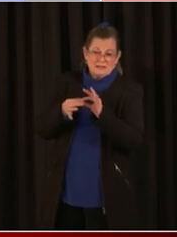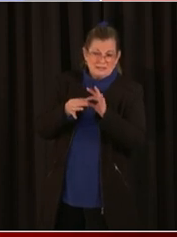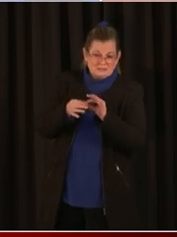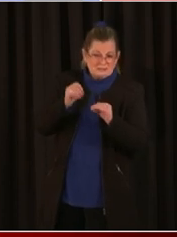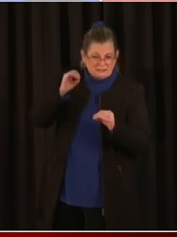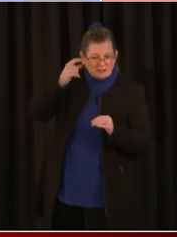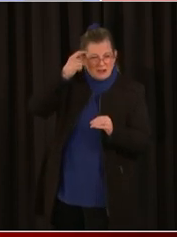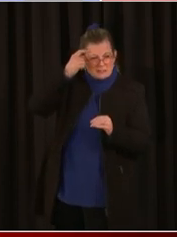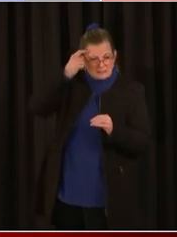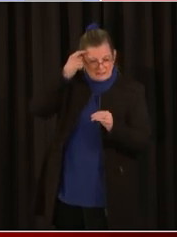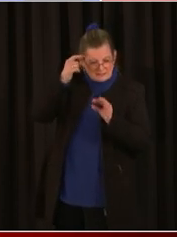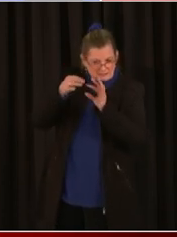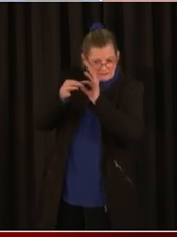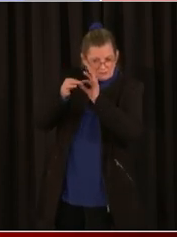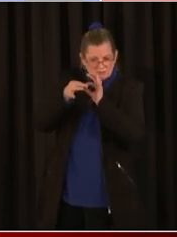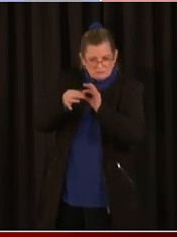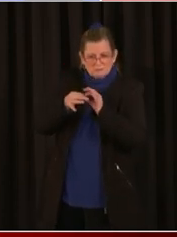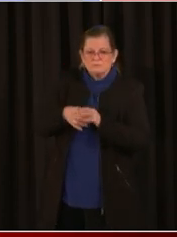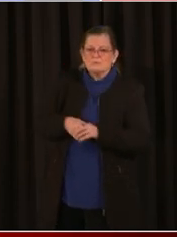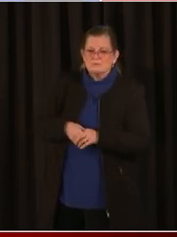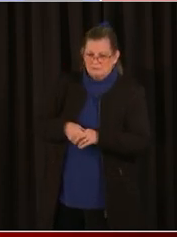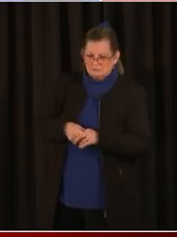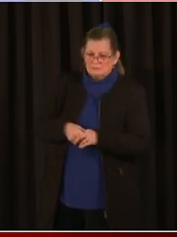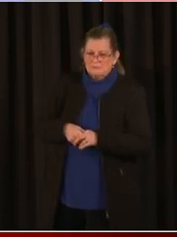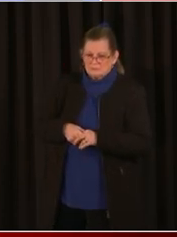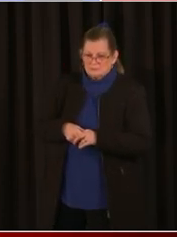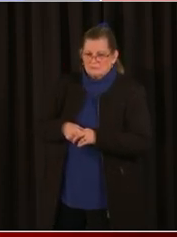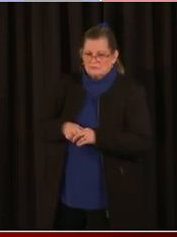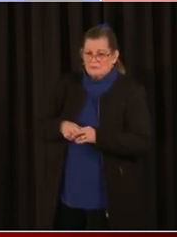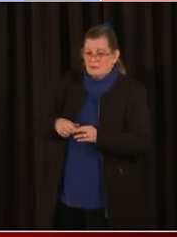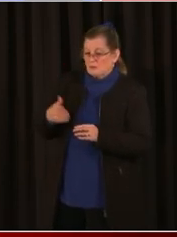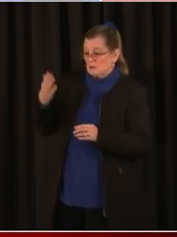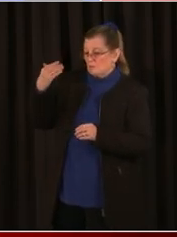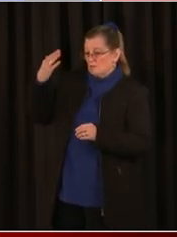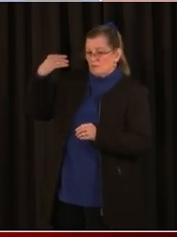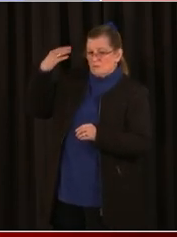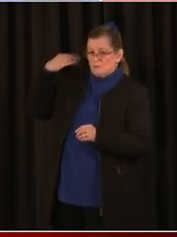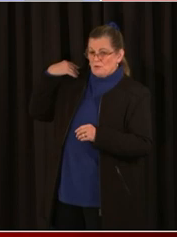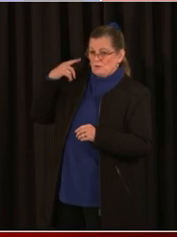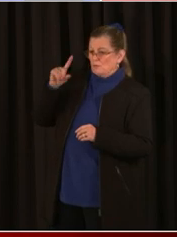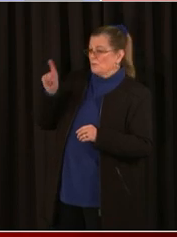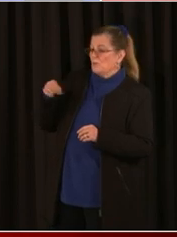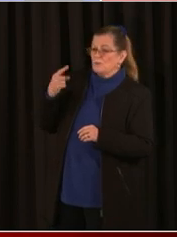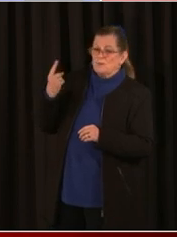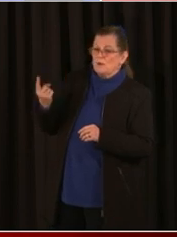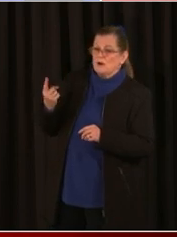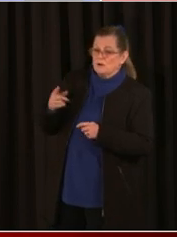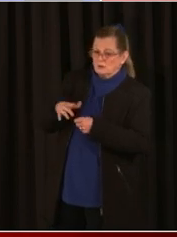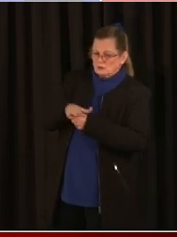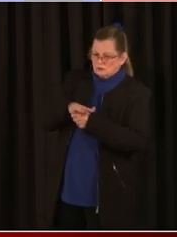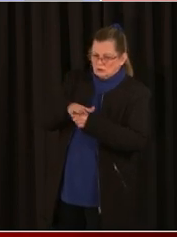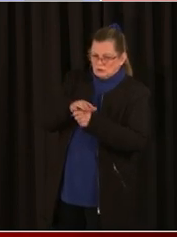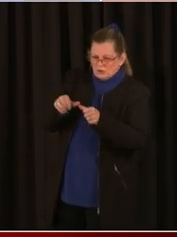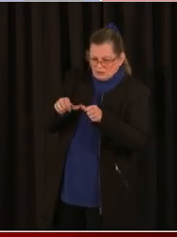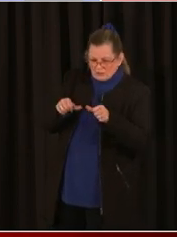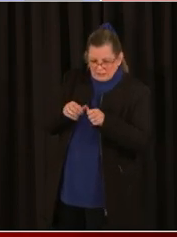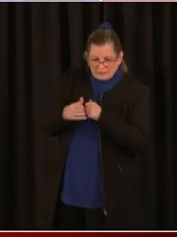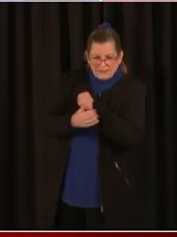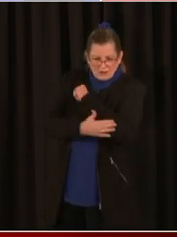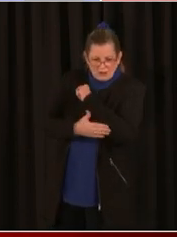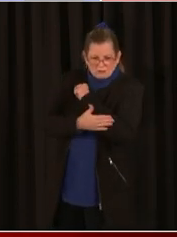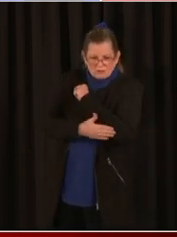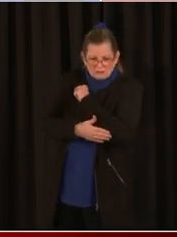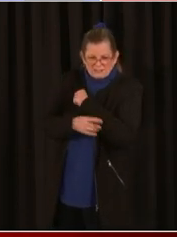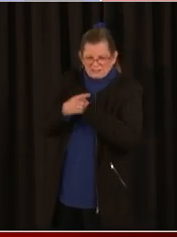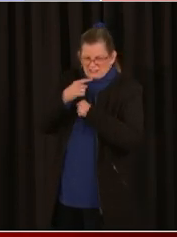we adopted the legislation, at the time there was only one other jurisdiction in the country, which was Montgomery County, Maryland, that